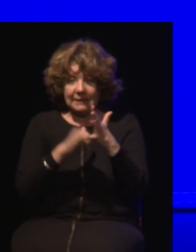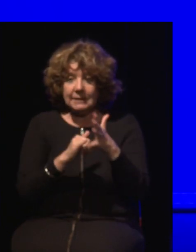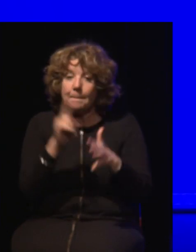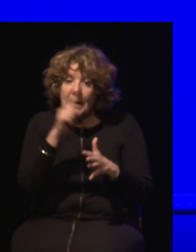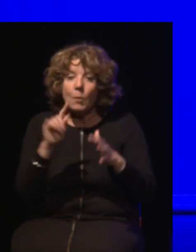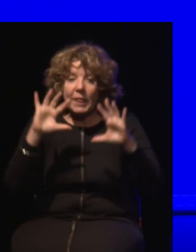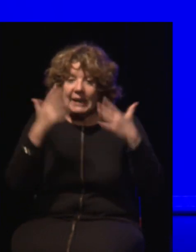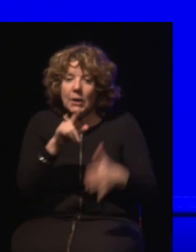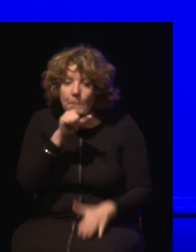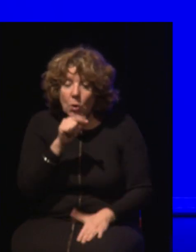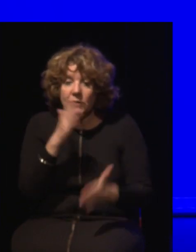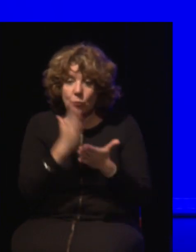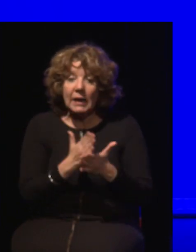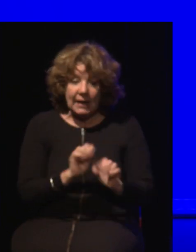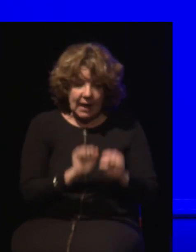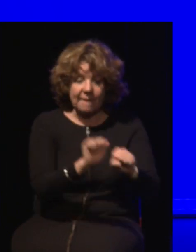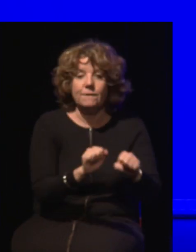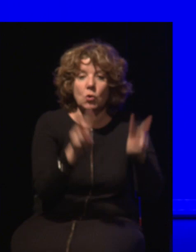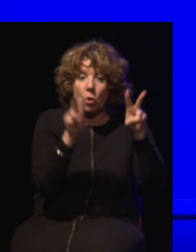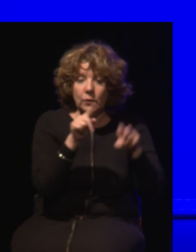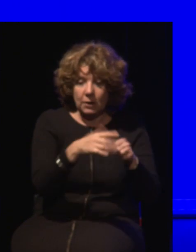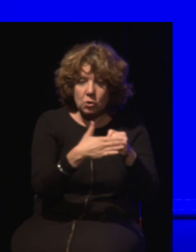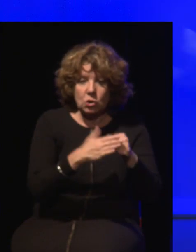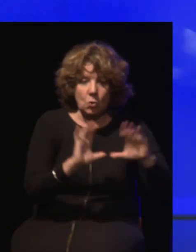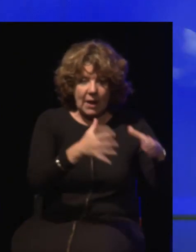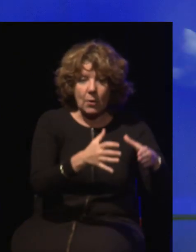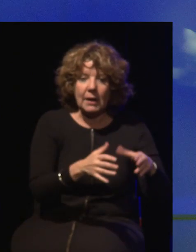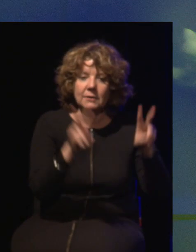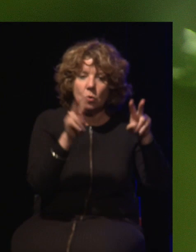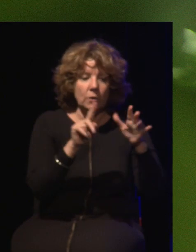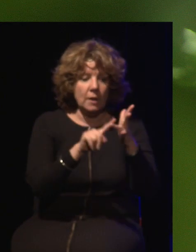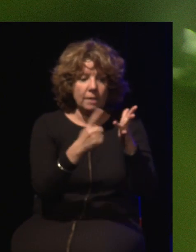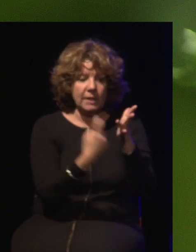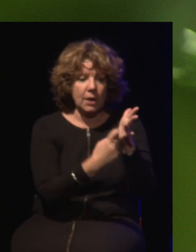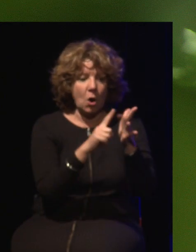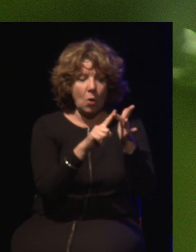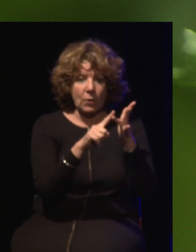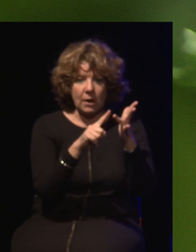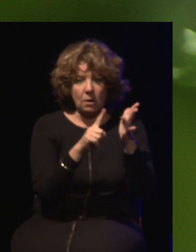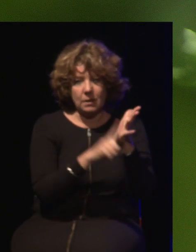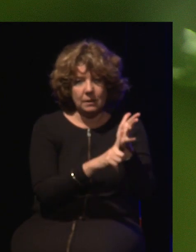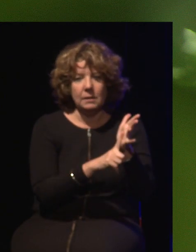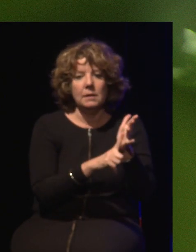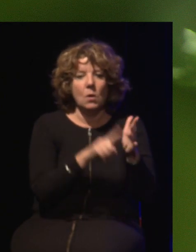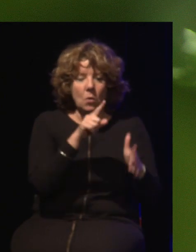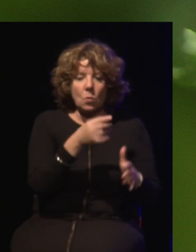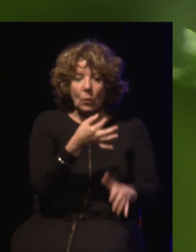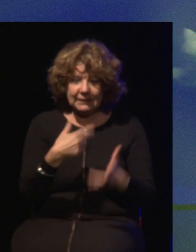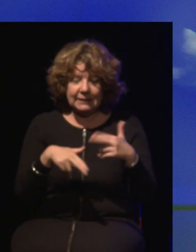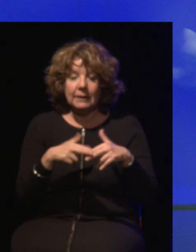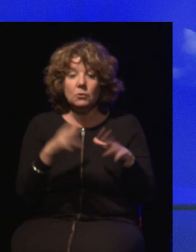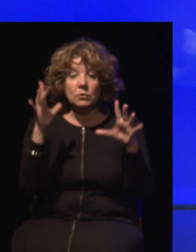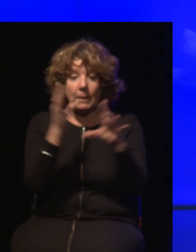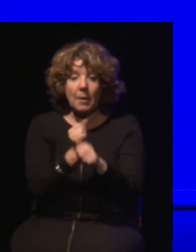Ornithologists have now given provisional species status to this bird as the Oriole Whistler. So to sum